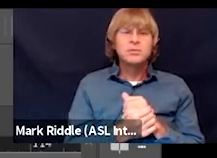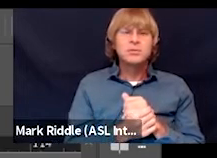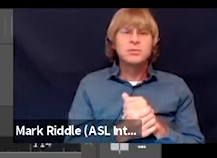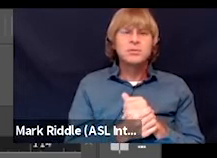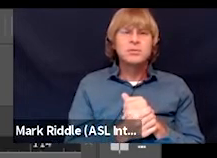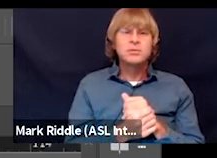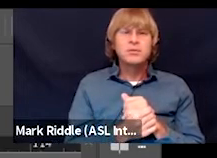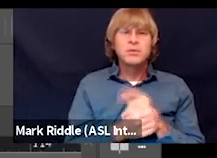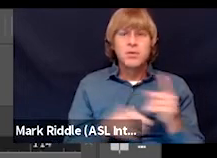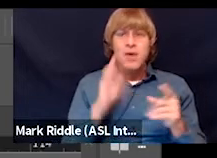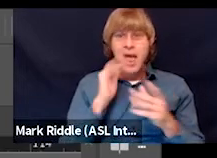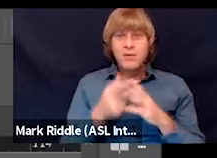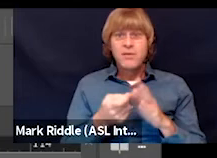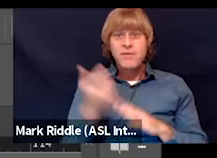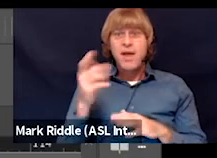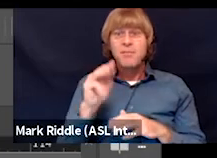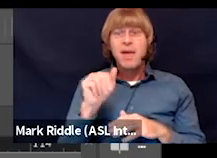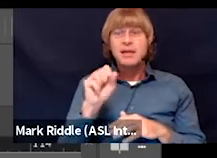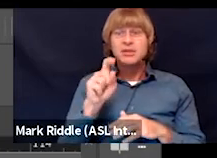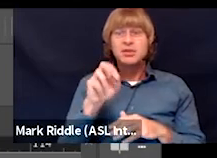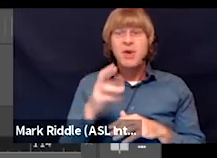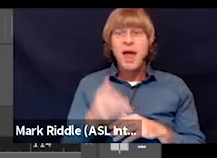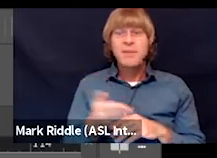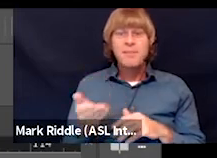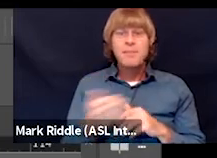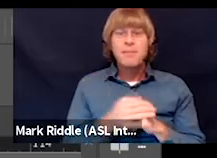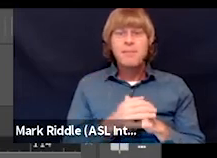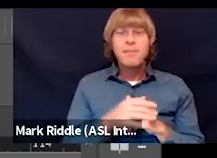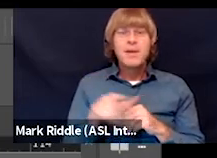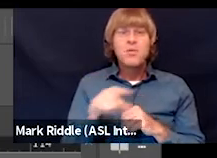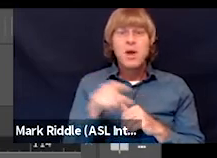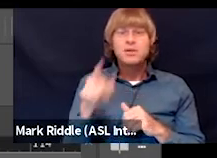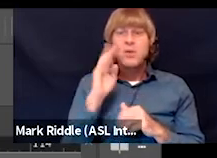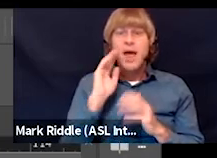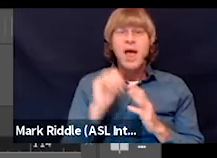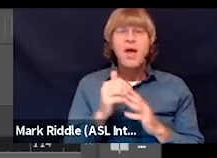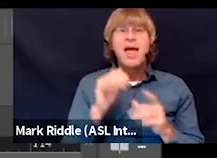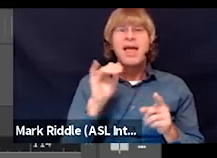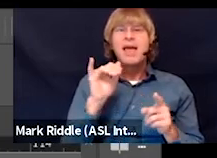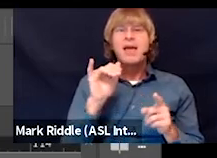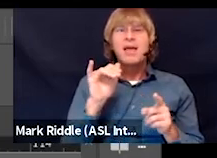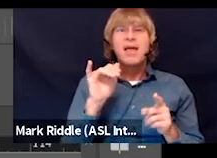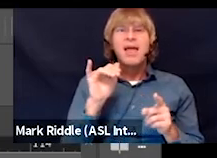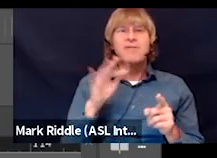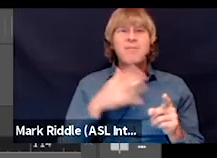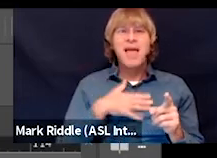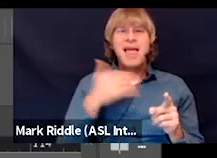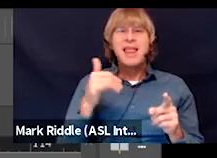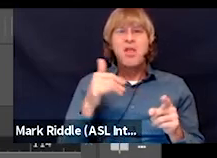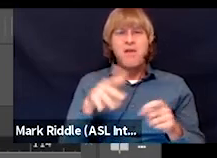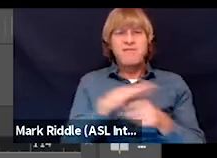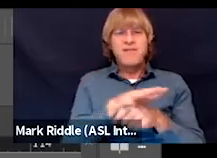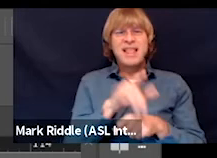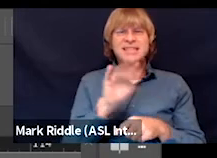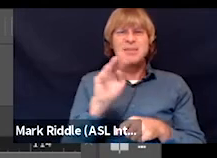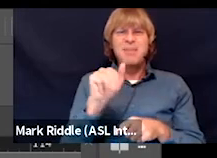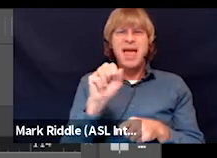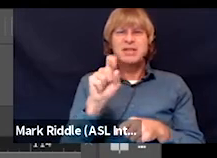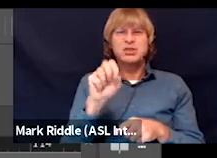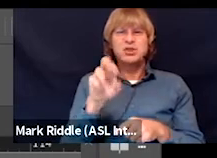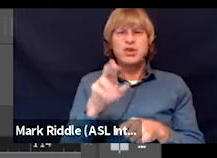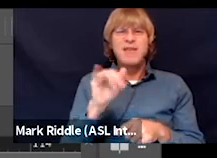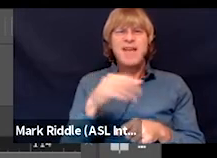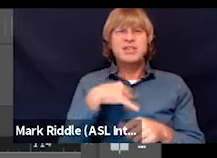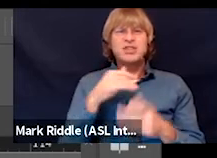Oh, do you know how to get rid of master items? Anyone? If my yellow fill is a master item, if I just